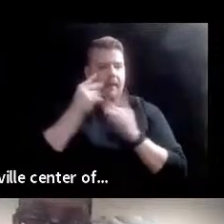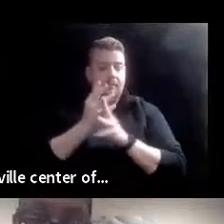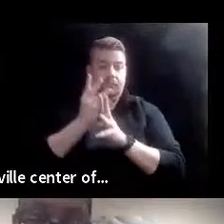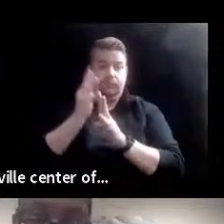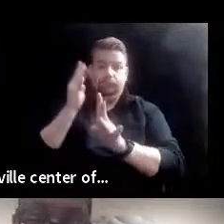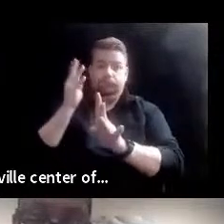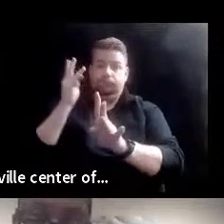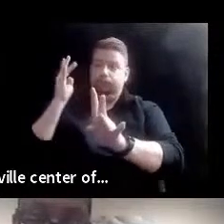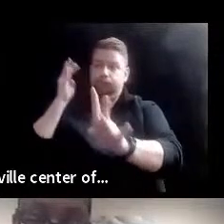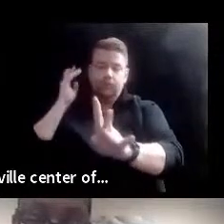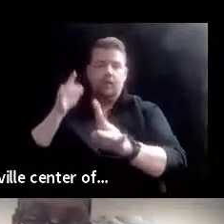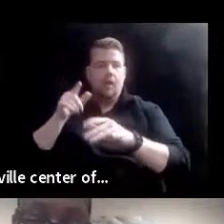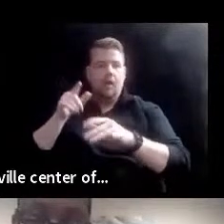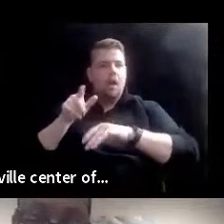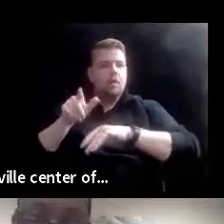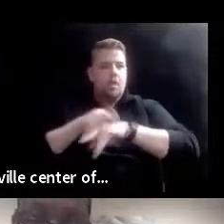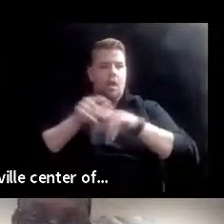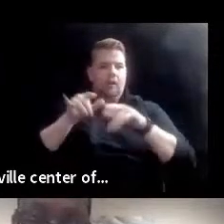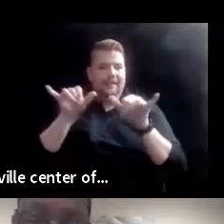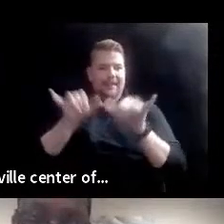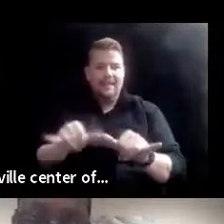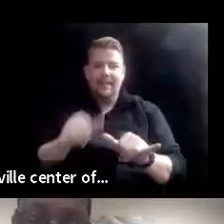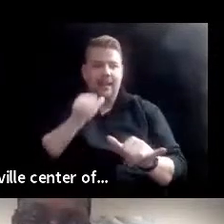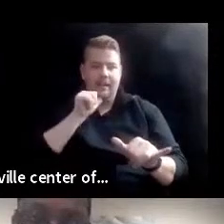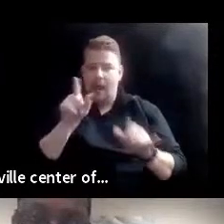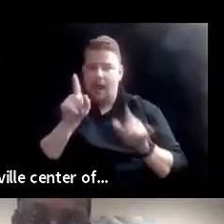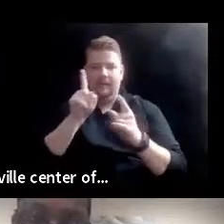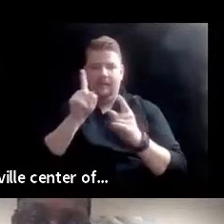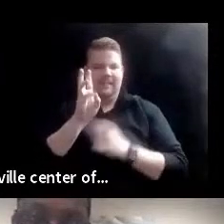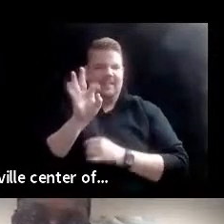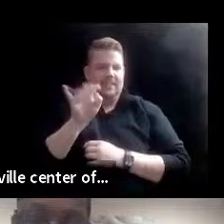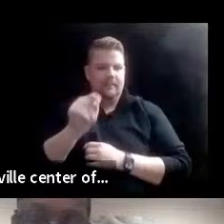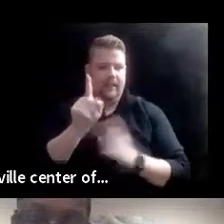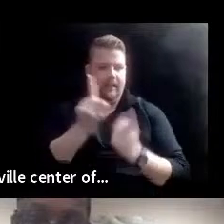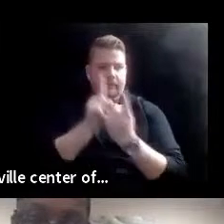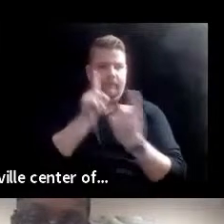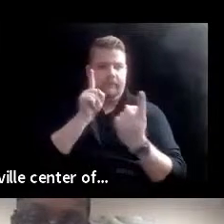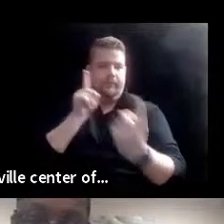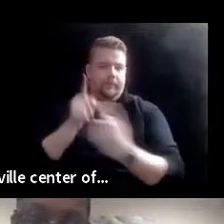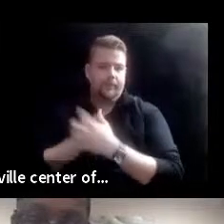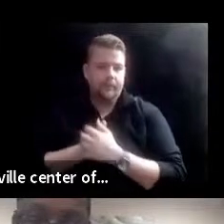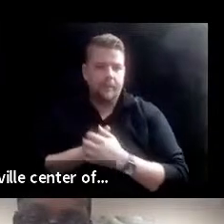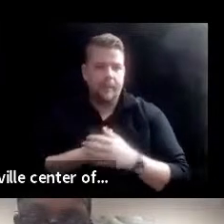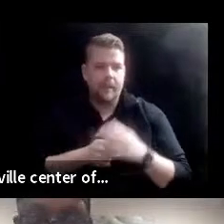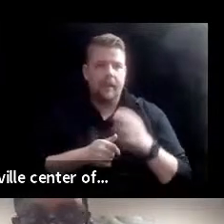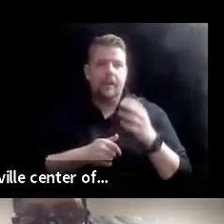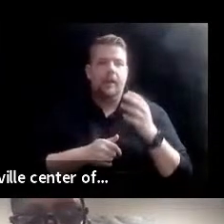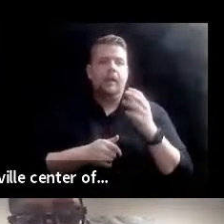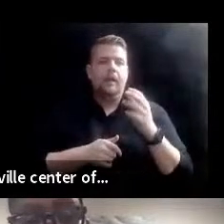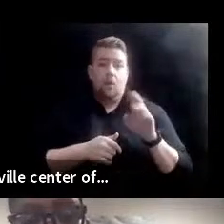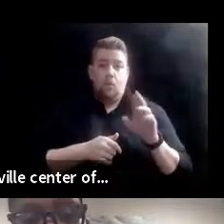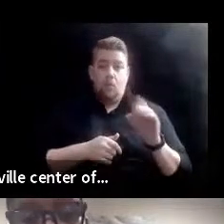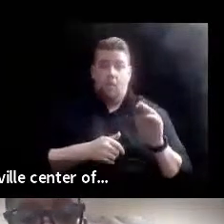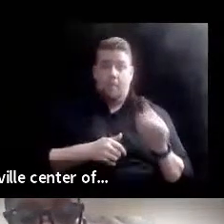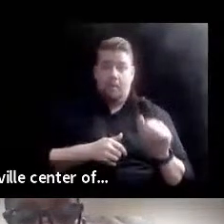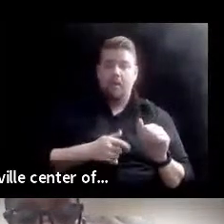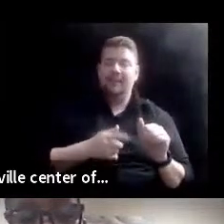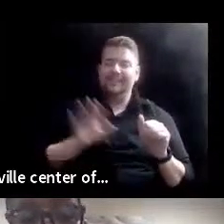out over a very long distance and not within 6 feet of each other. See, but then to me that